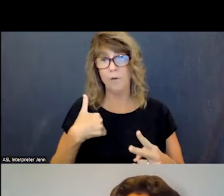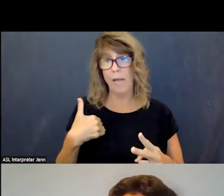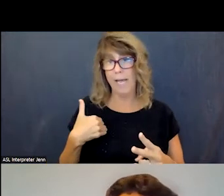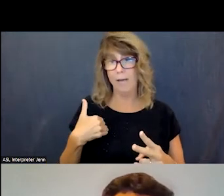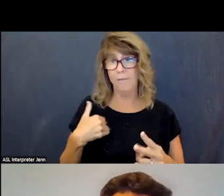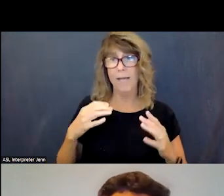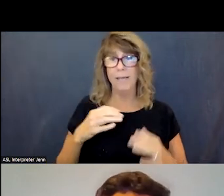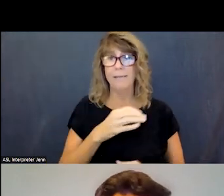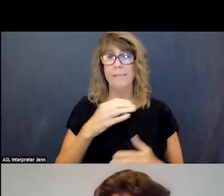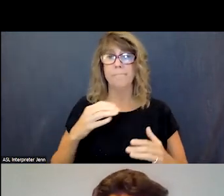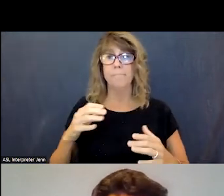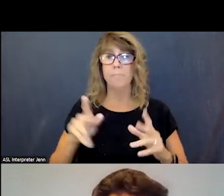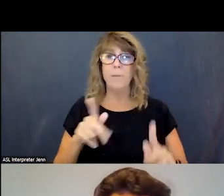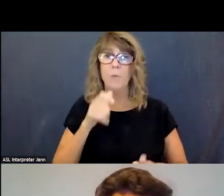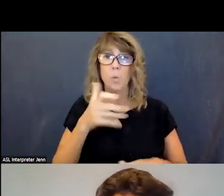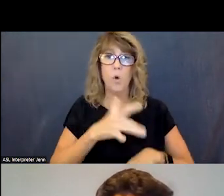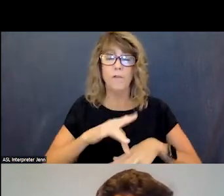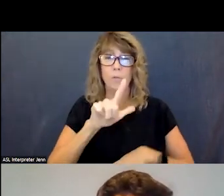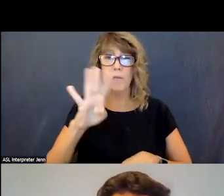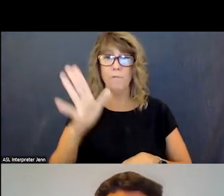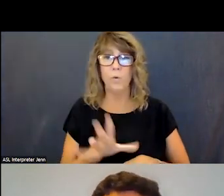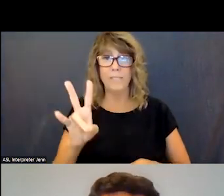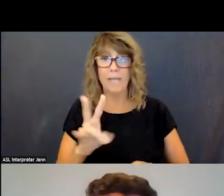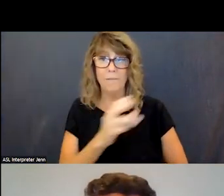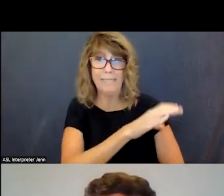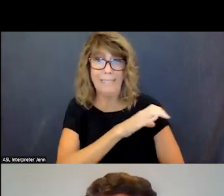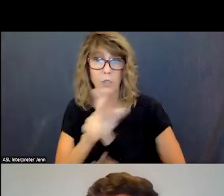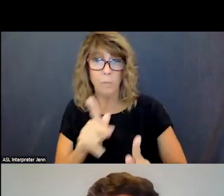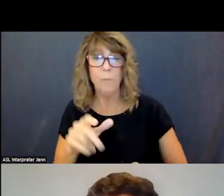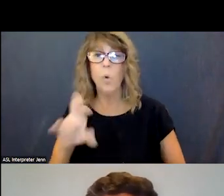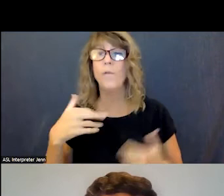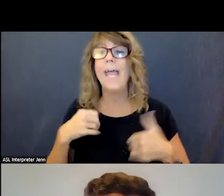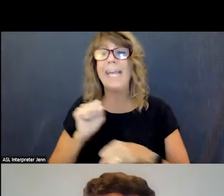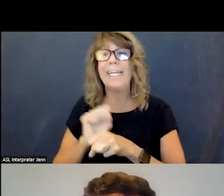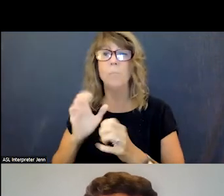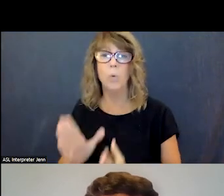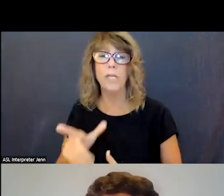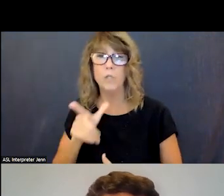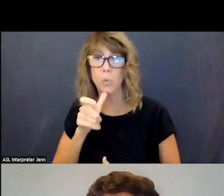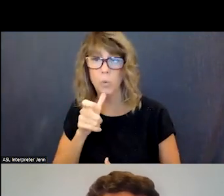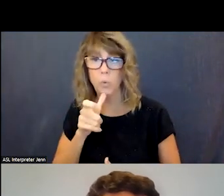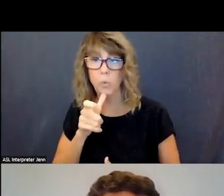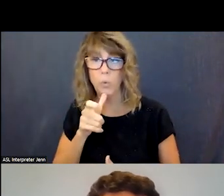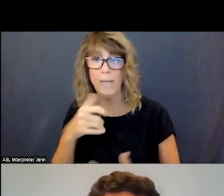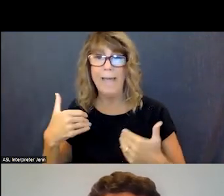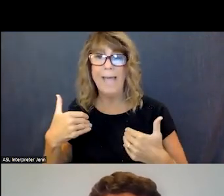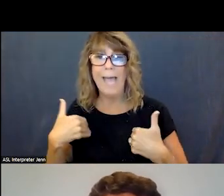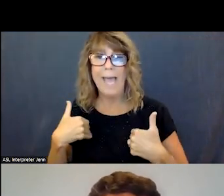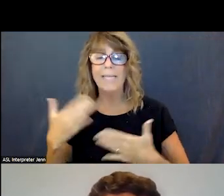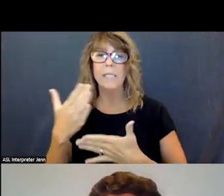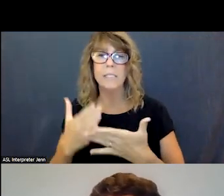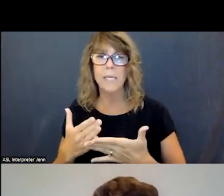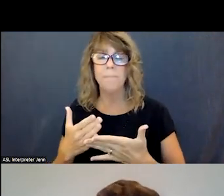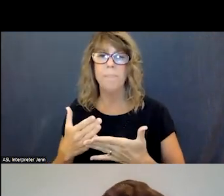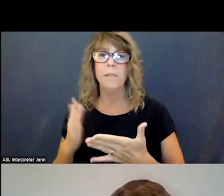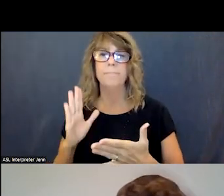clinical personnel available 24/7 every day, or that they had employees that received applied suicide intervention services